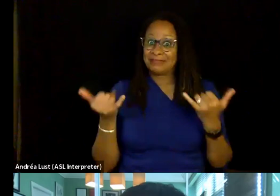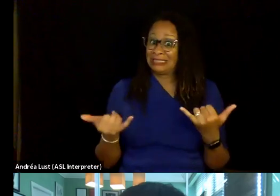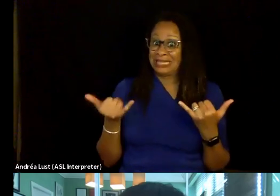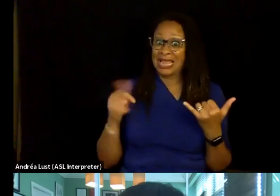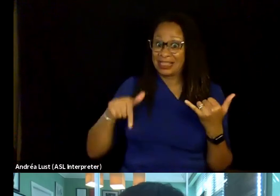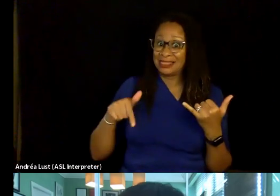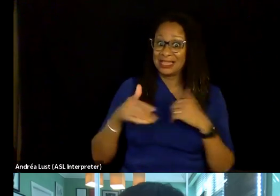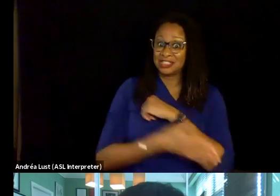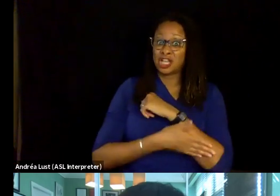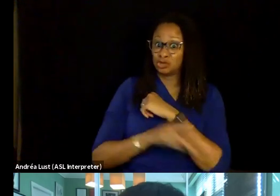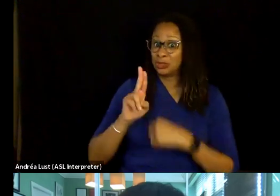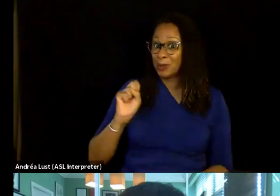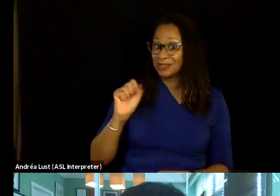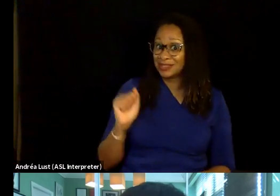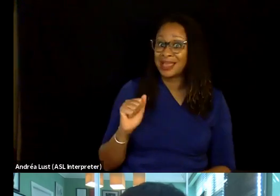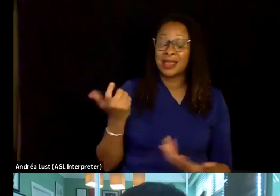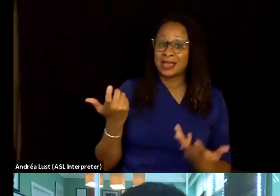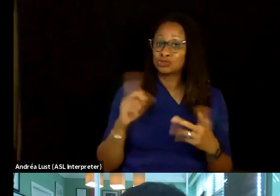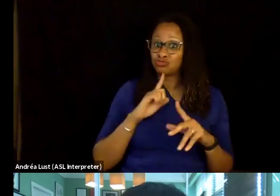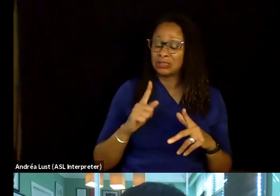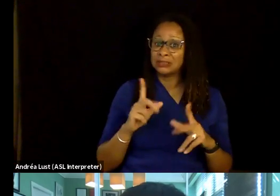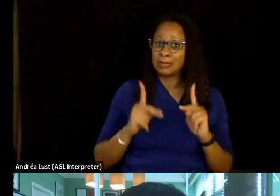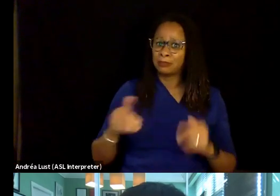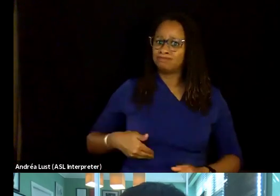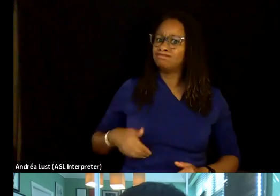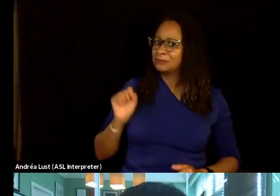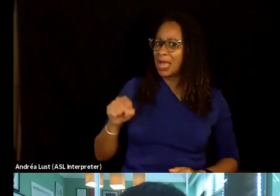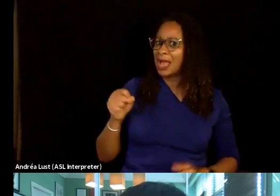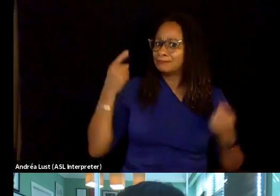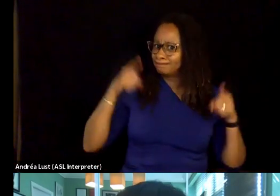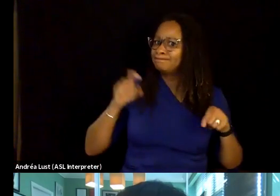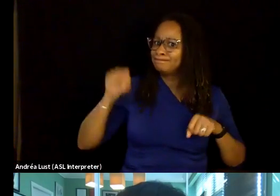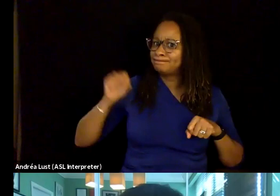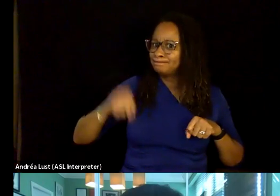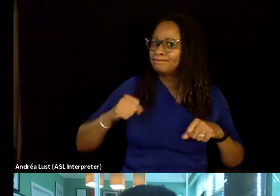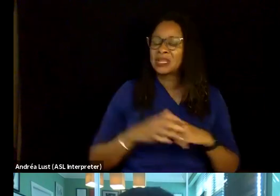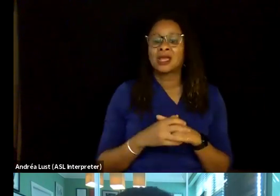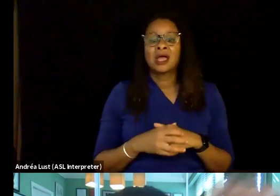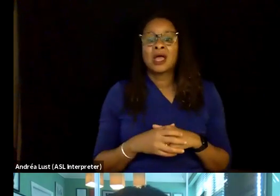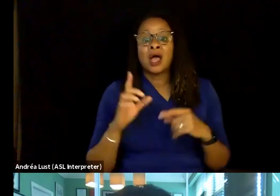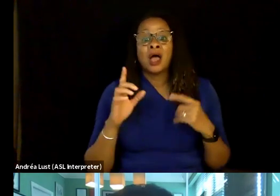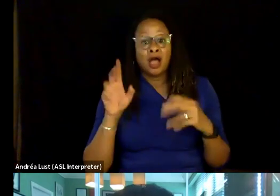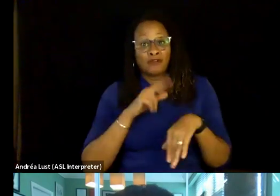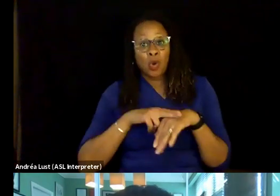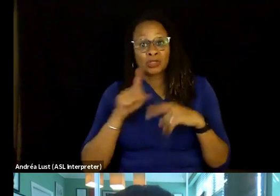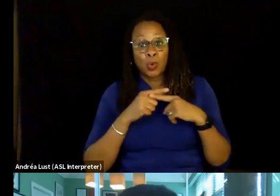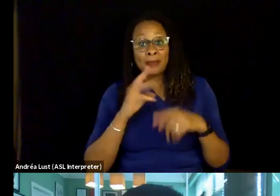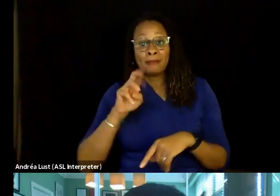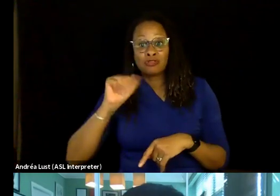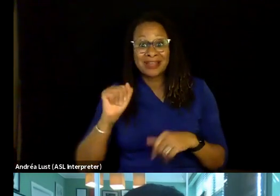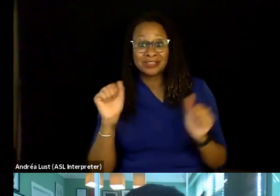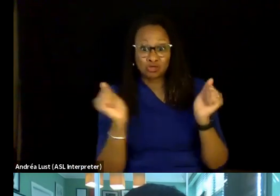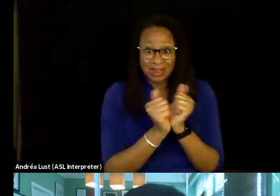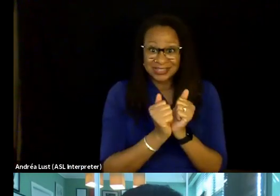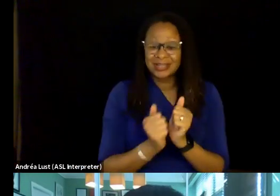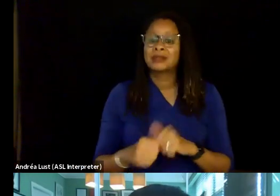right? It really resonates with people here. So that was the evolution. And then of course, when Maria got arrested and arrested again,